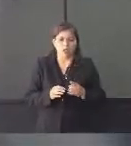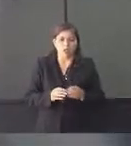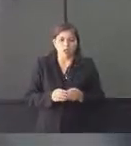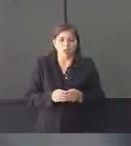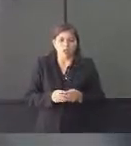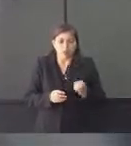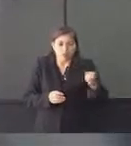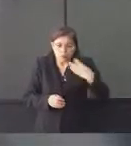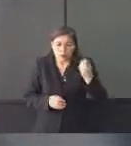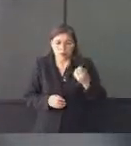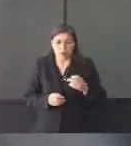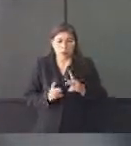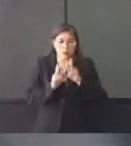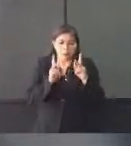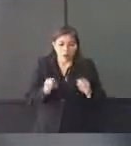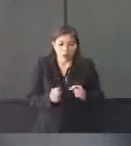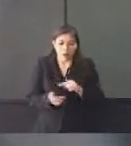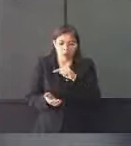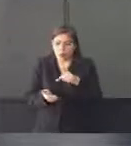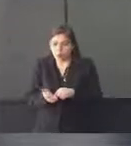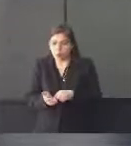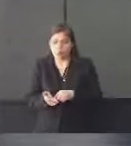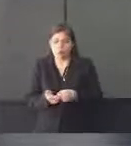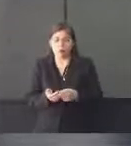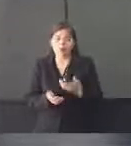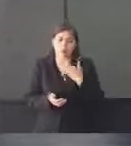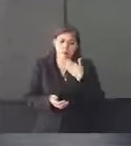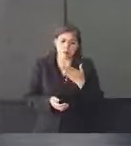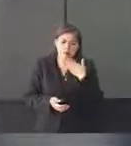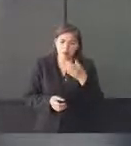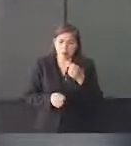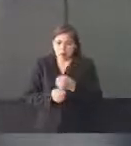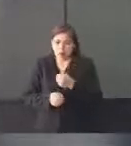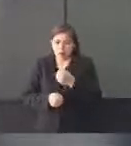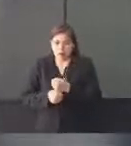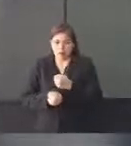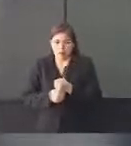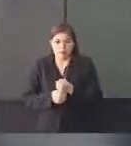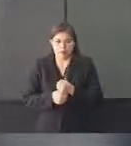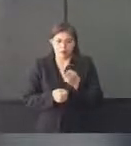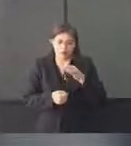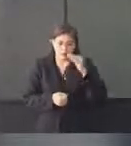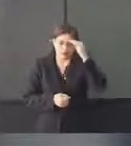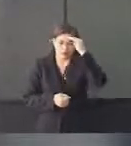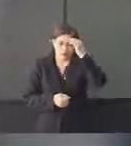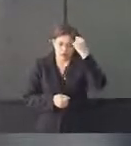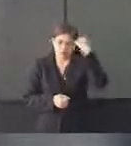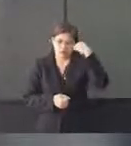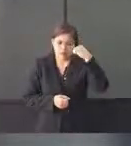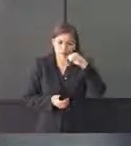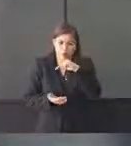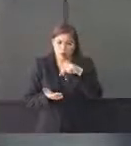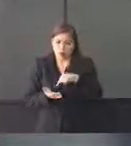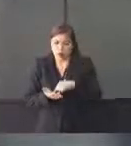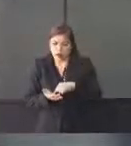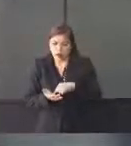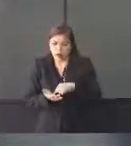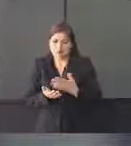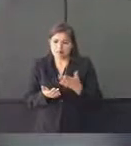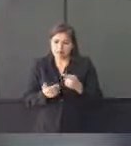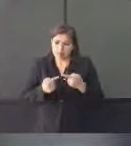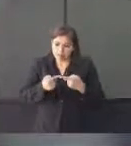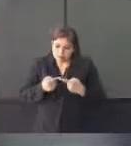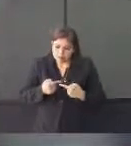is inserted within this broader discussion, and we may get reflections on the good practices